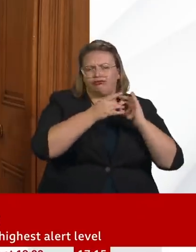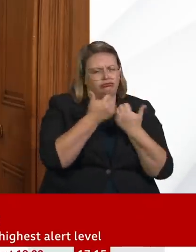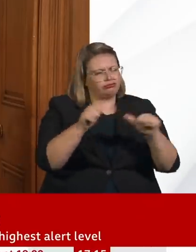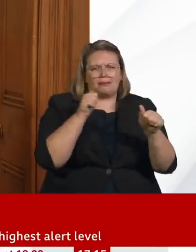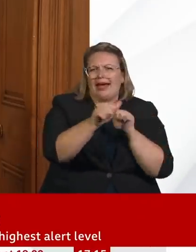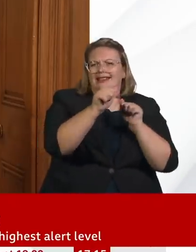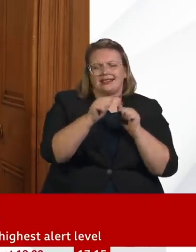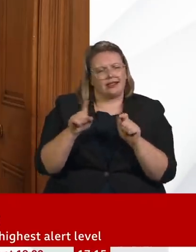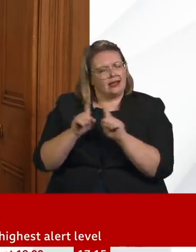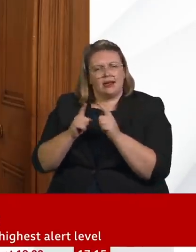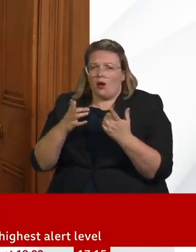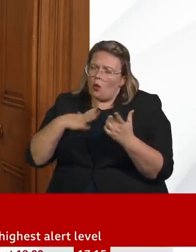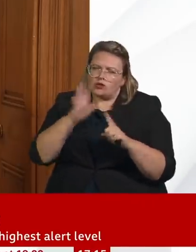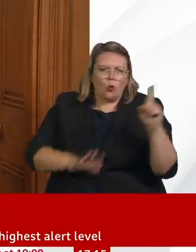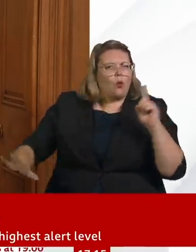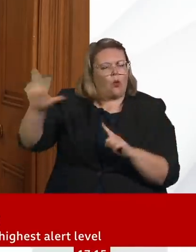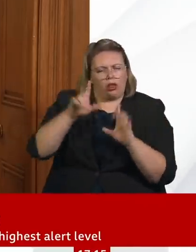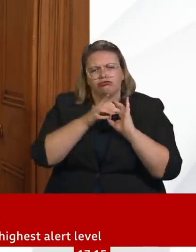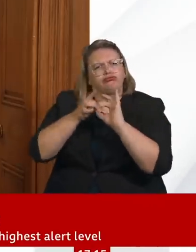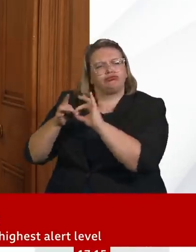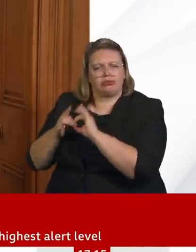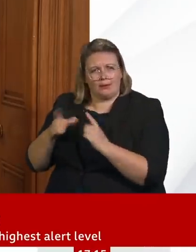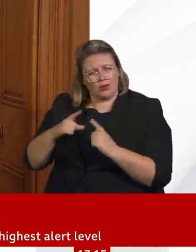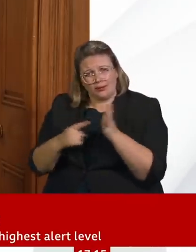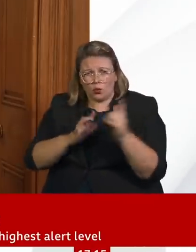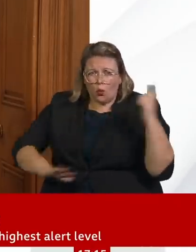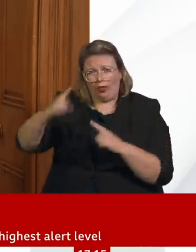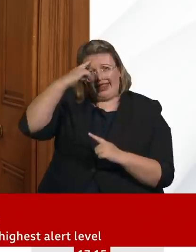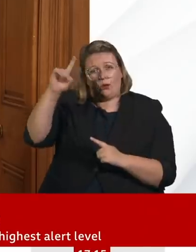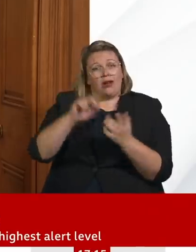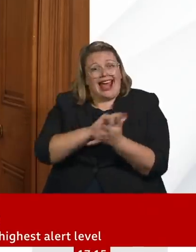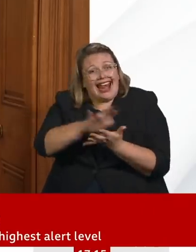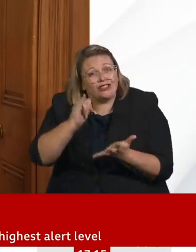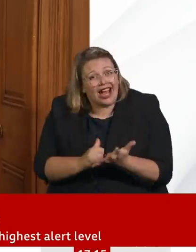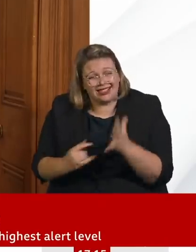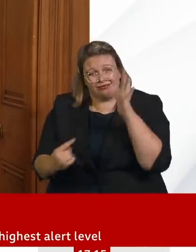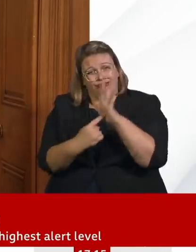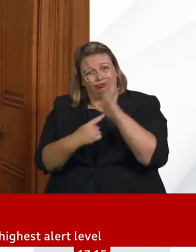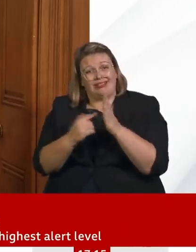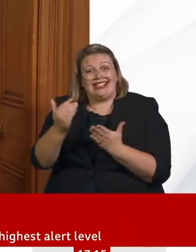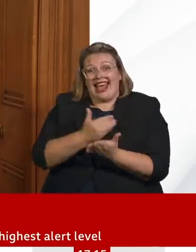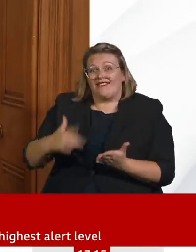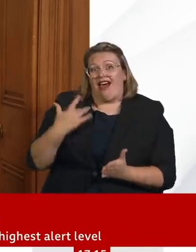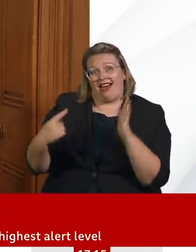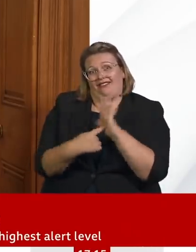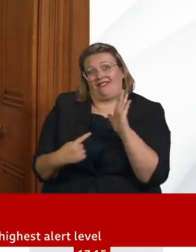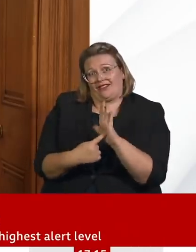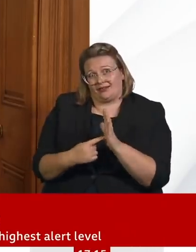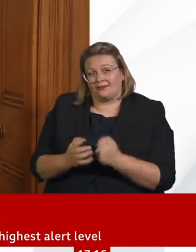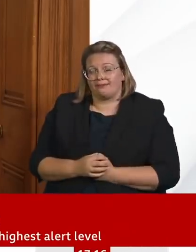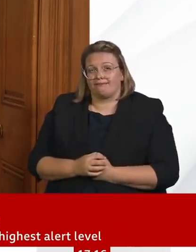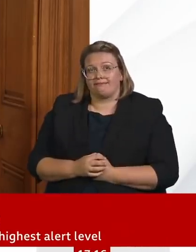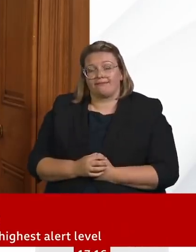all of us want to protect the NHS and in doing so, to save lives. Thank you. I'm now going to go to